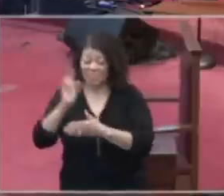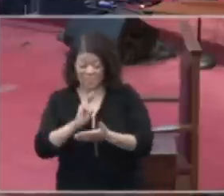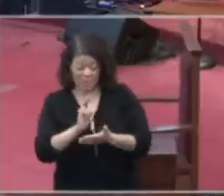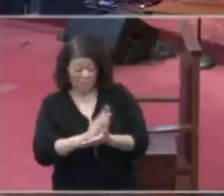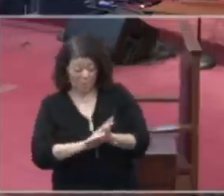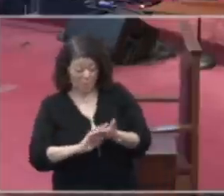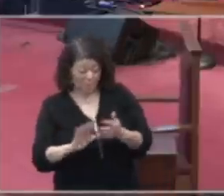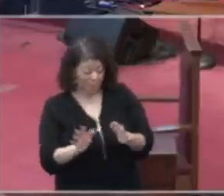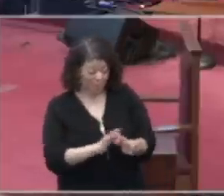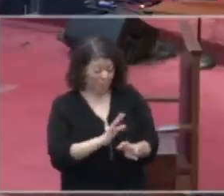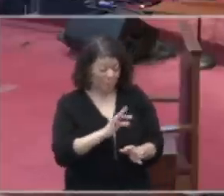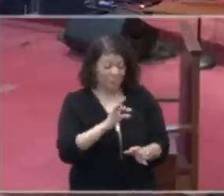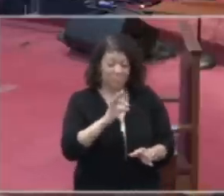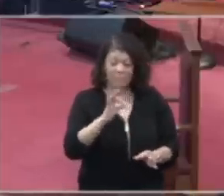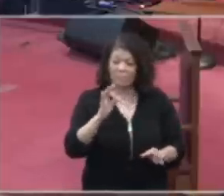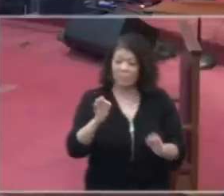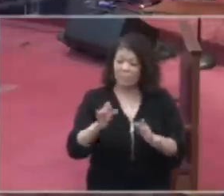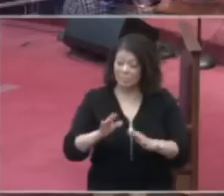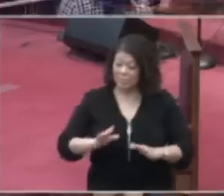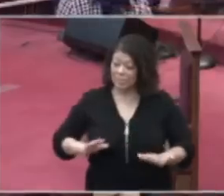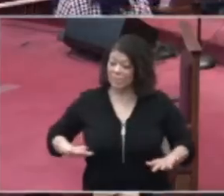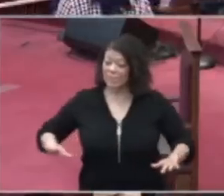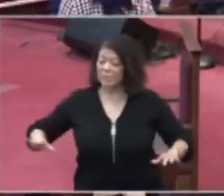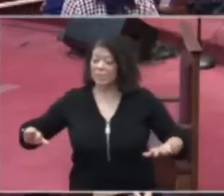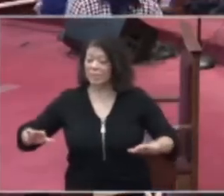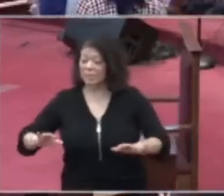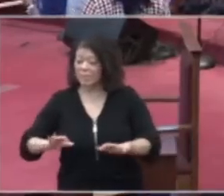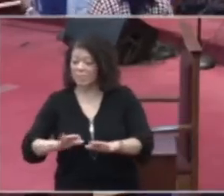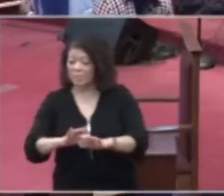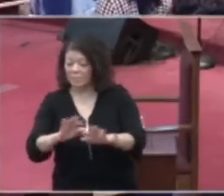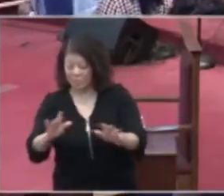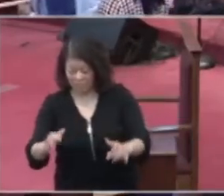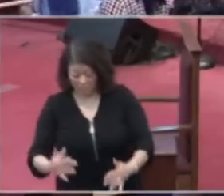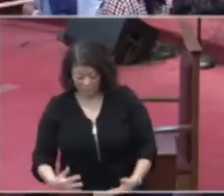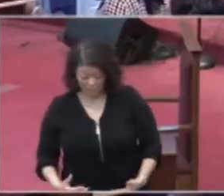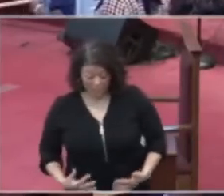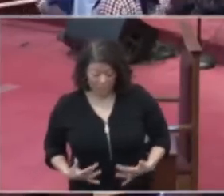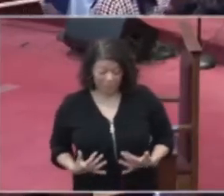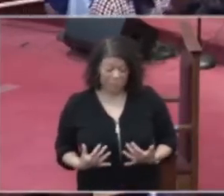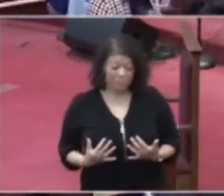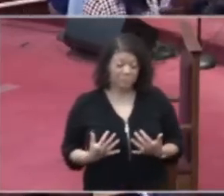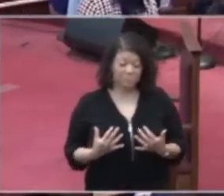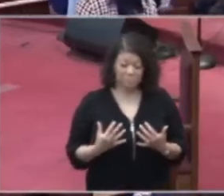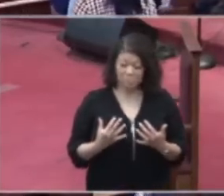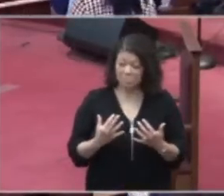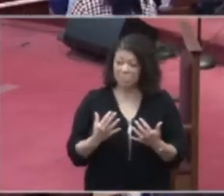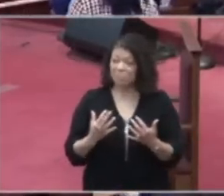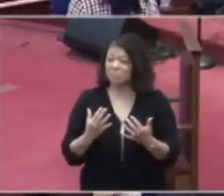spirit. Yeah.